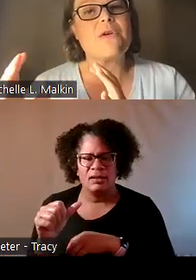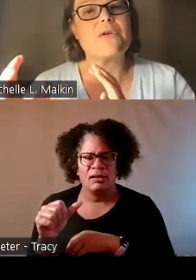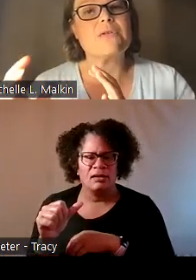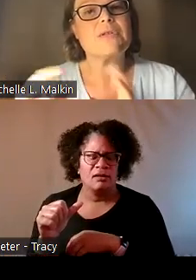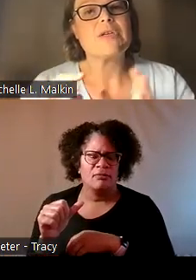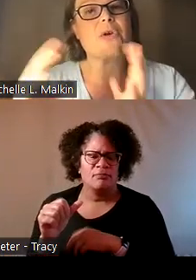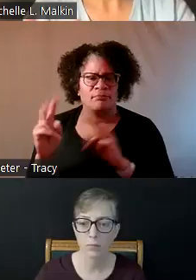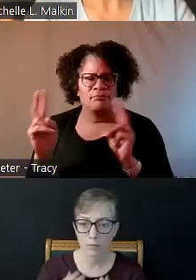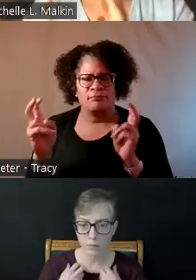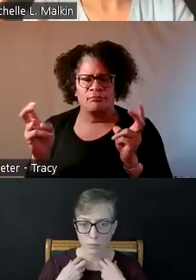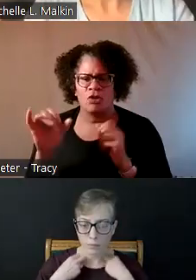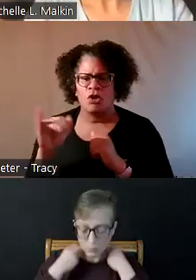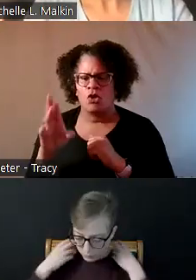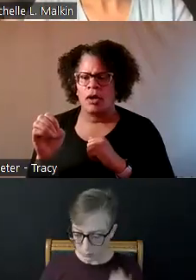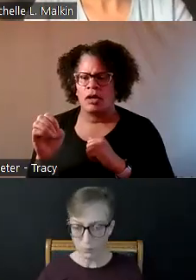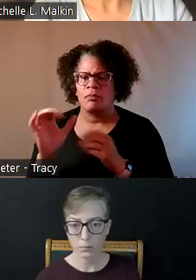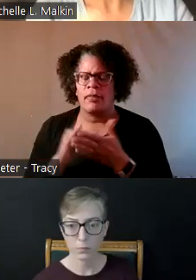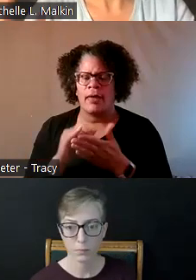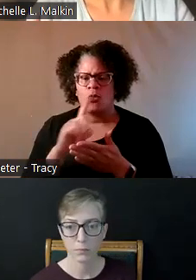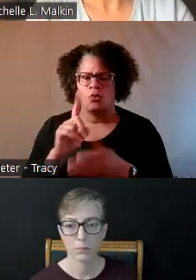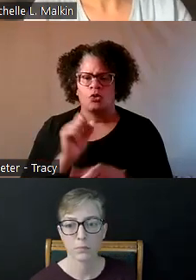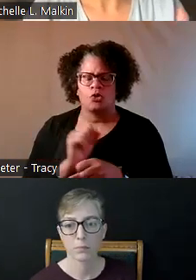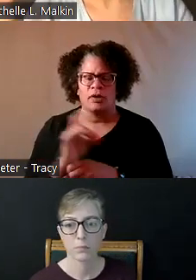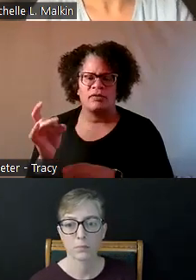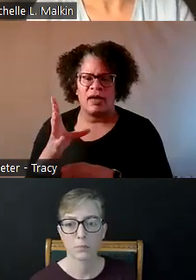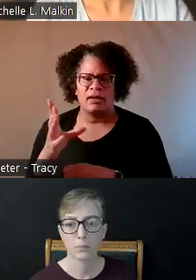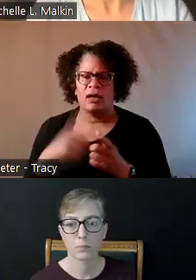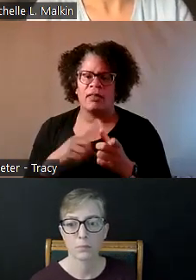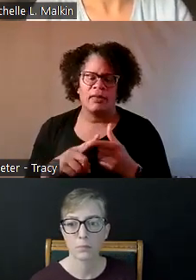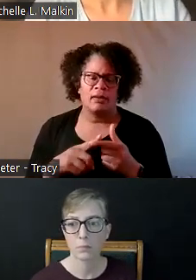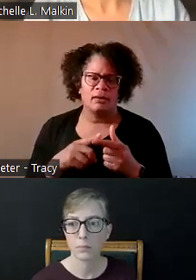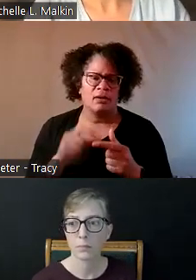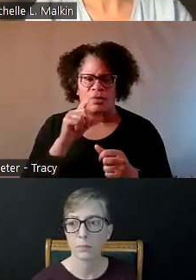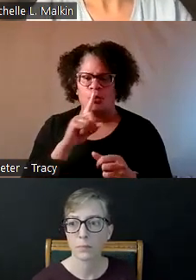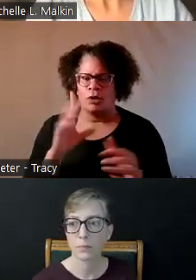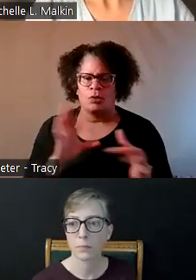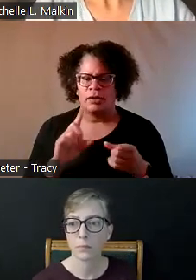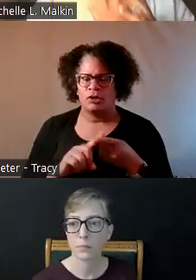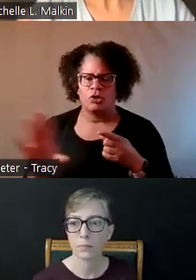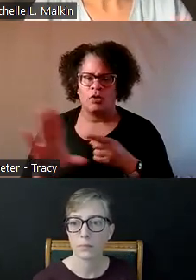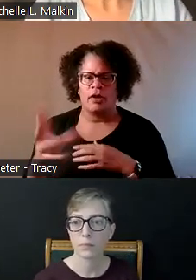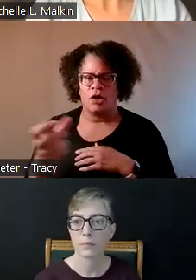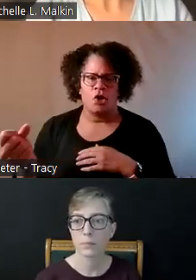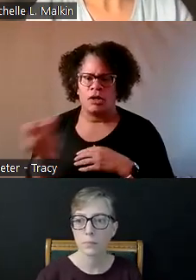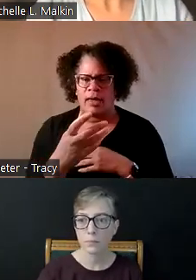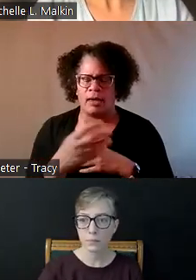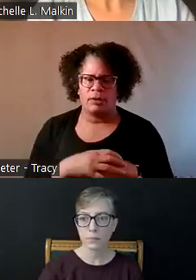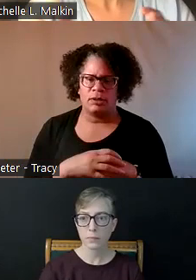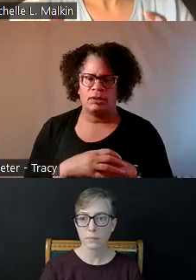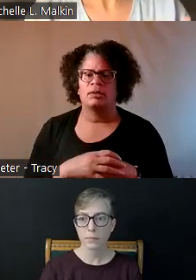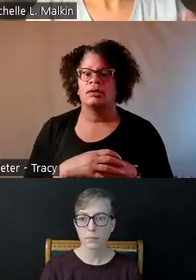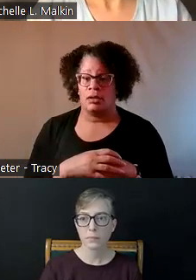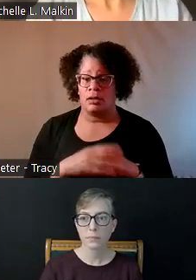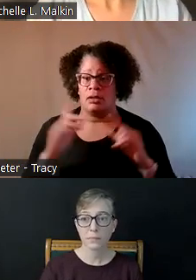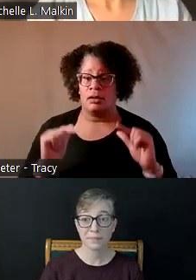of crimes that were more violent, but when they were, it was not related to their gambling. So it kind of dispels that myth that they're